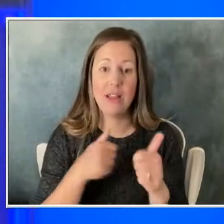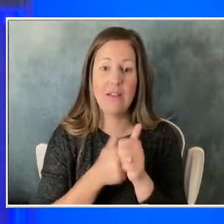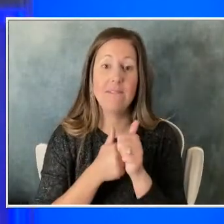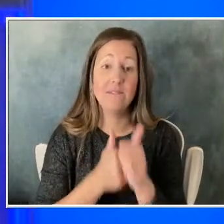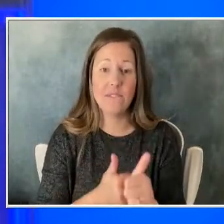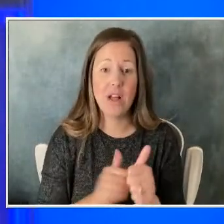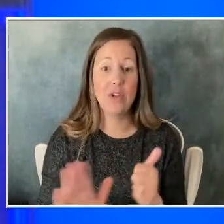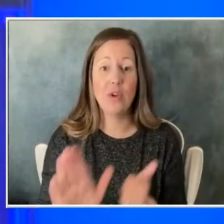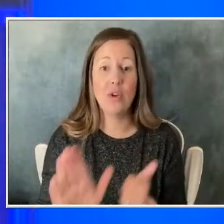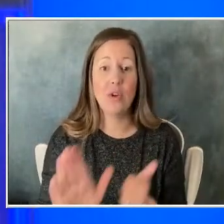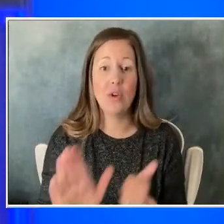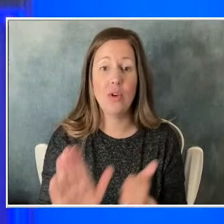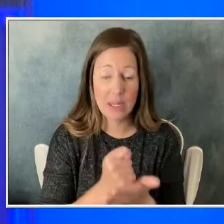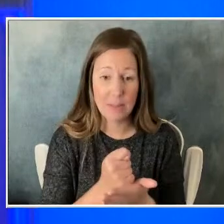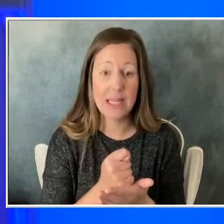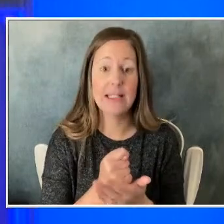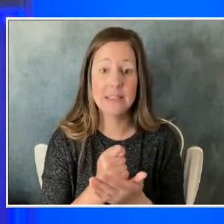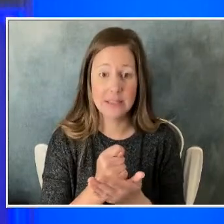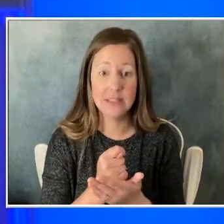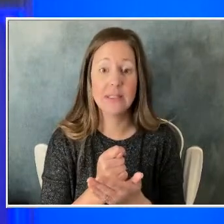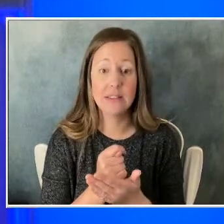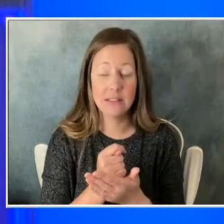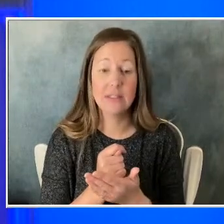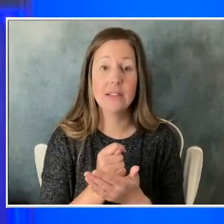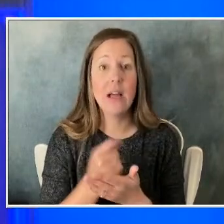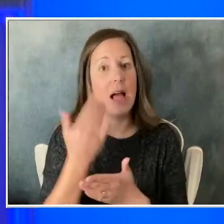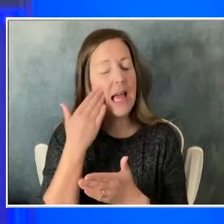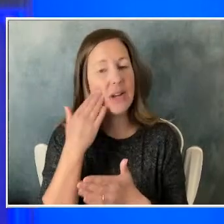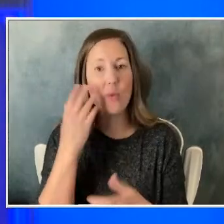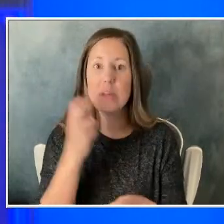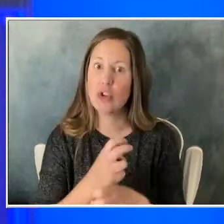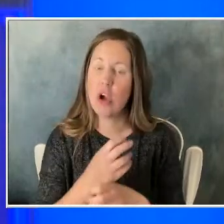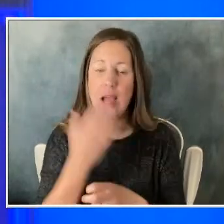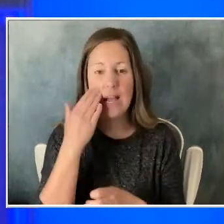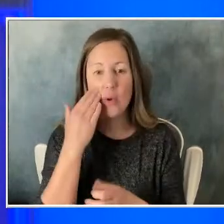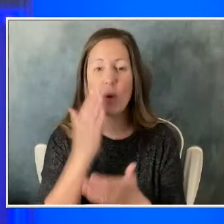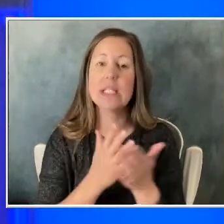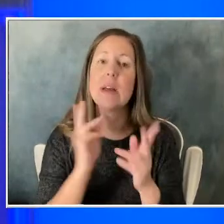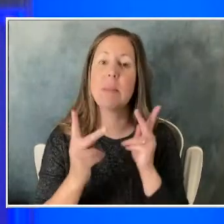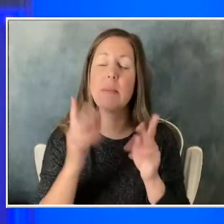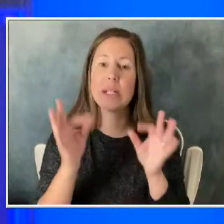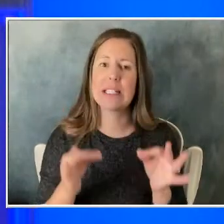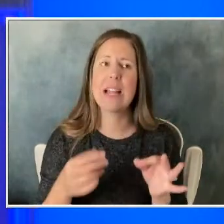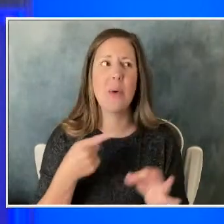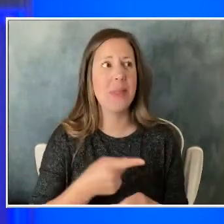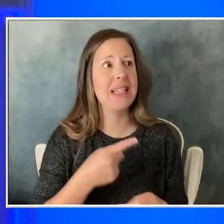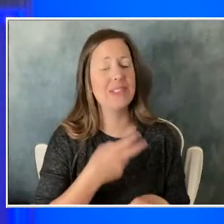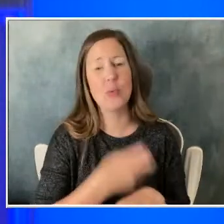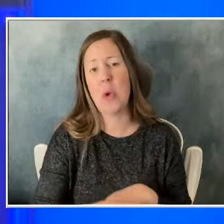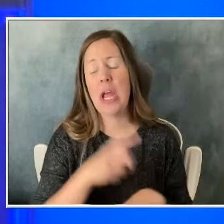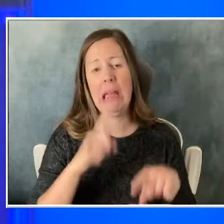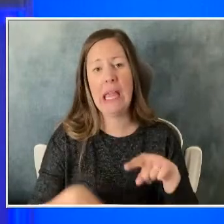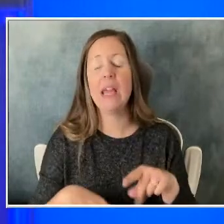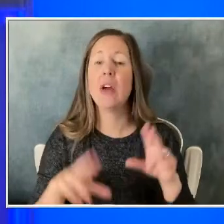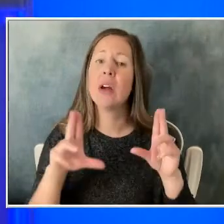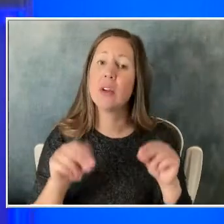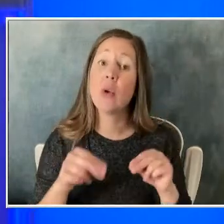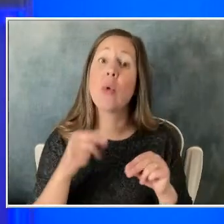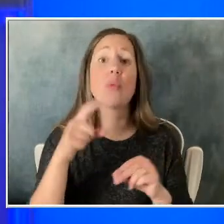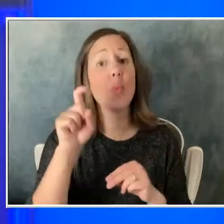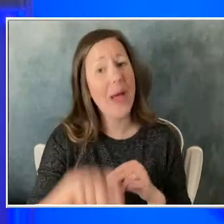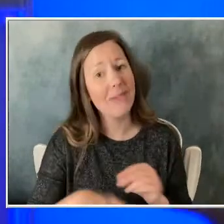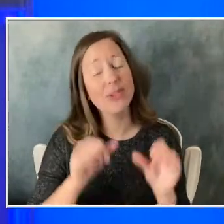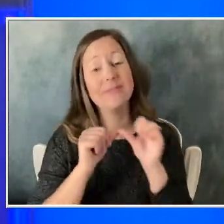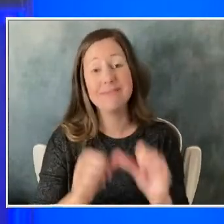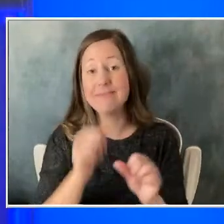treatment. Even if it's hard, I know some people decide like, this is too hard. No, you need to get it done, and then it can